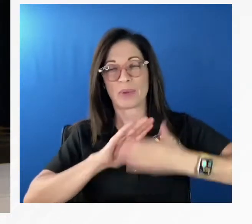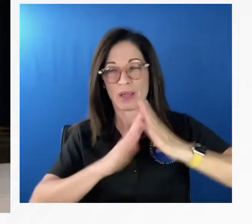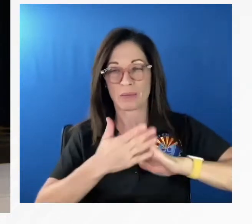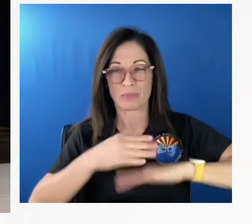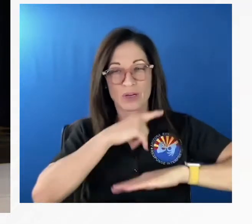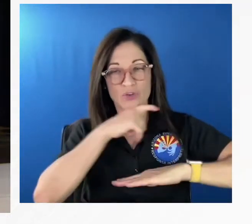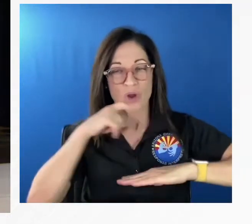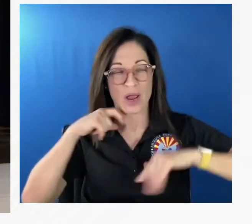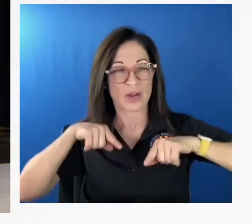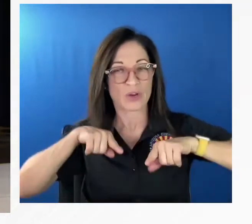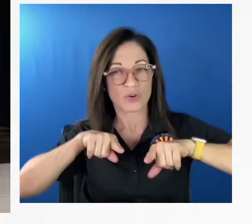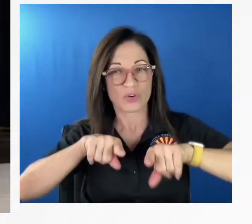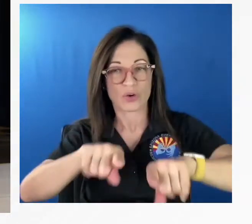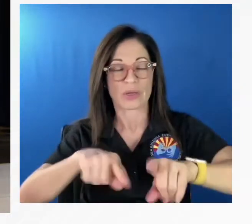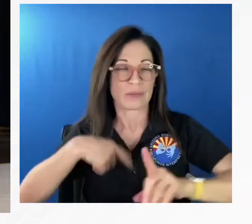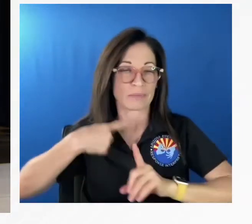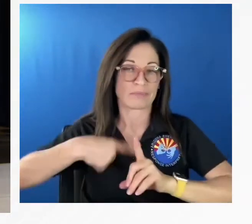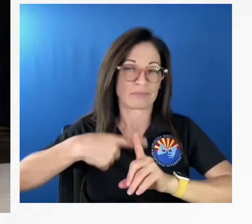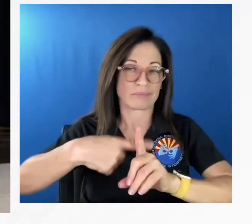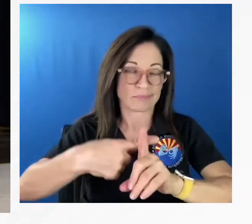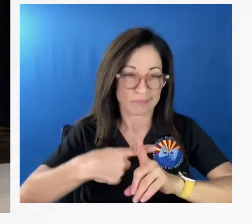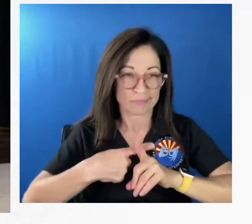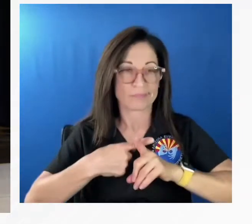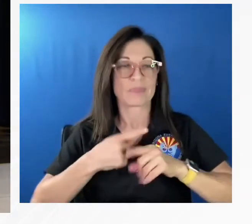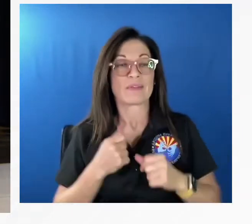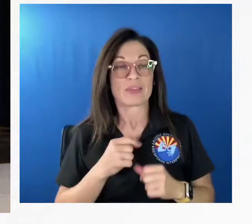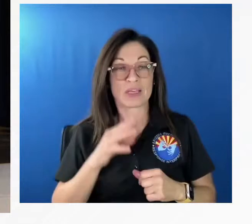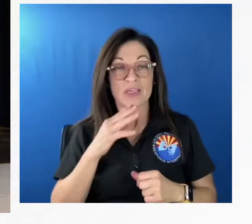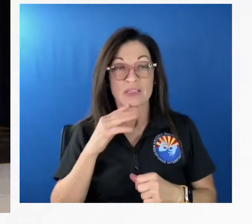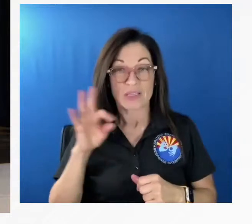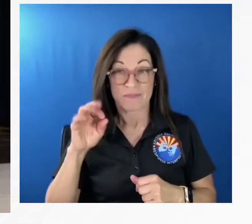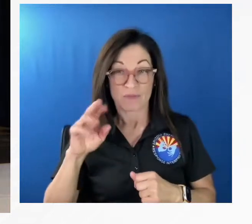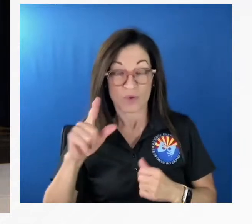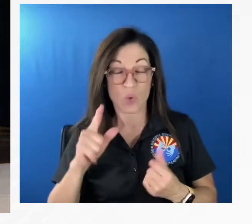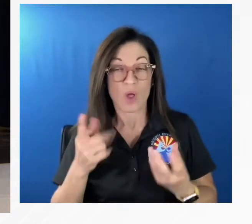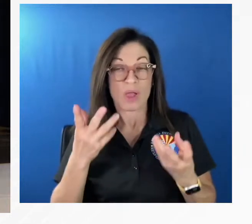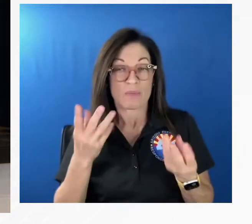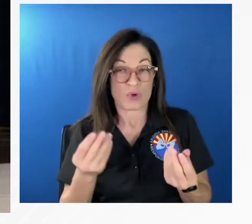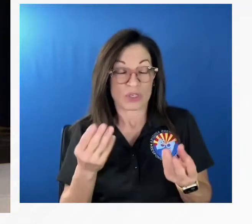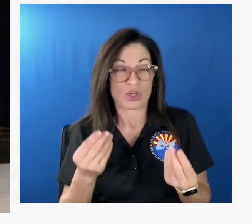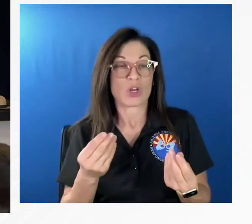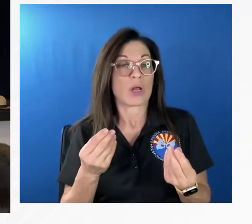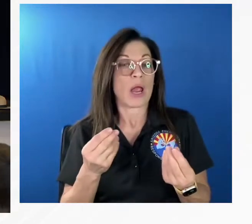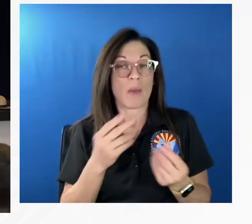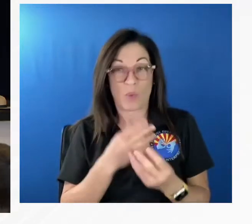so when they get down to this fuel moisture, they're available to burn, contribute to fire behavior.